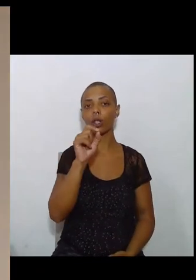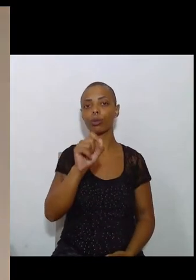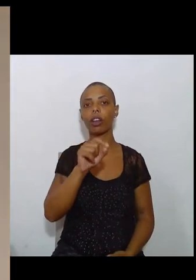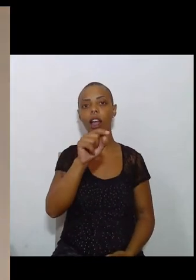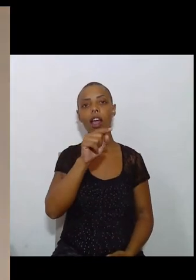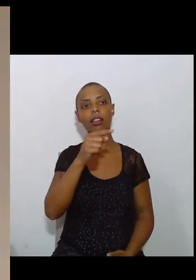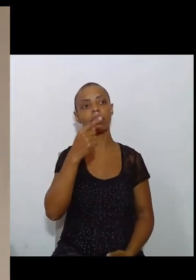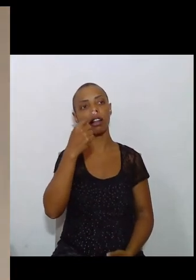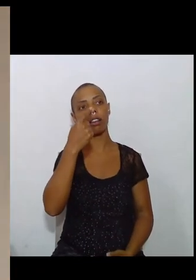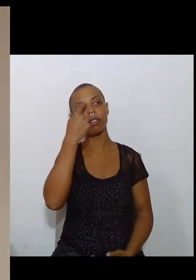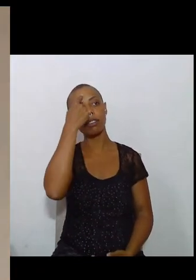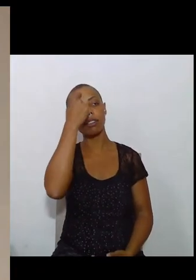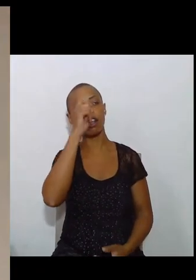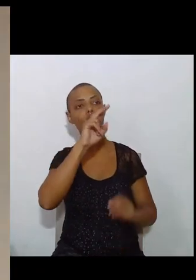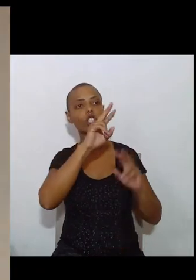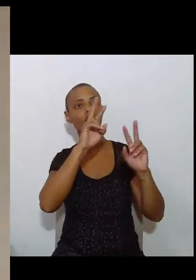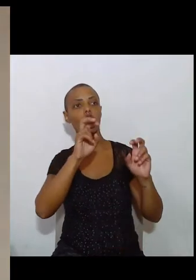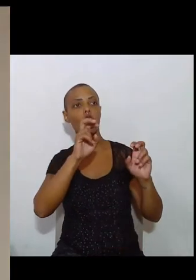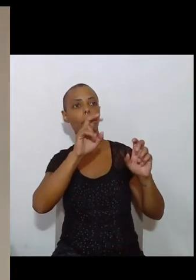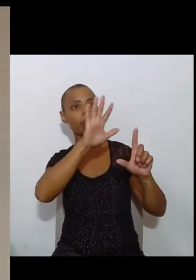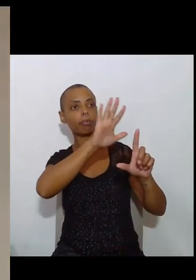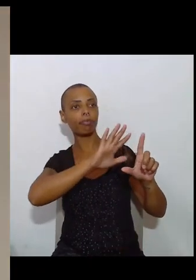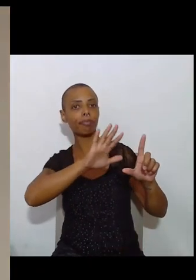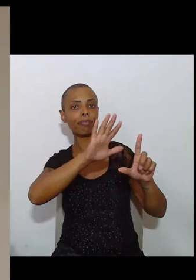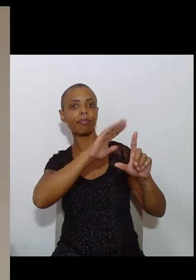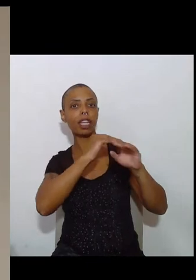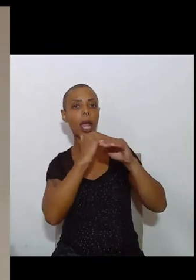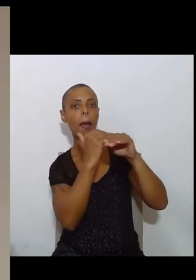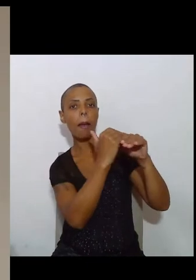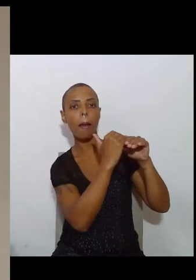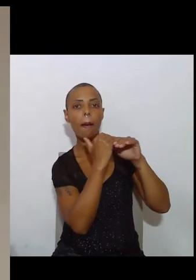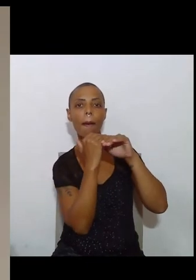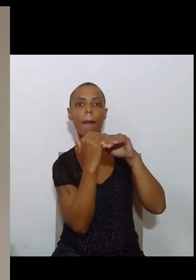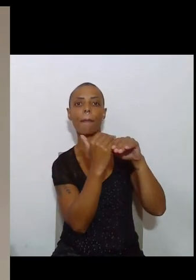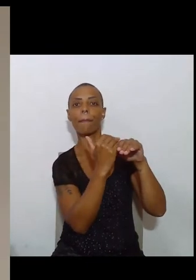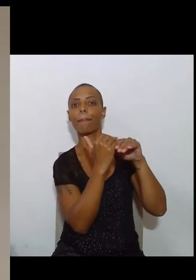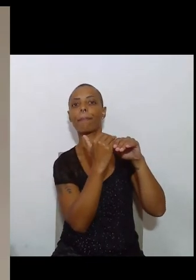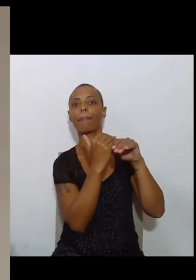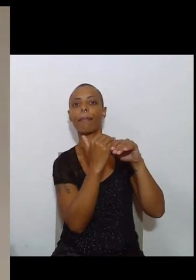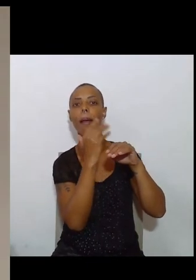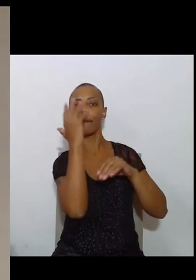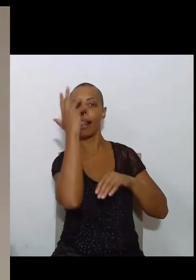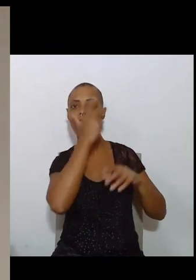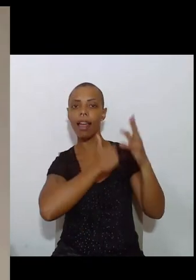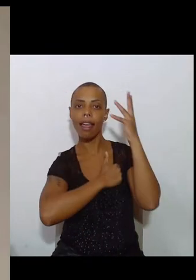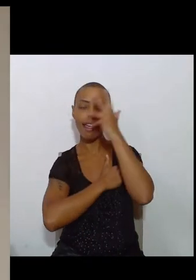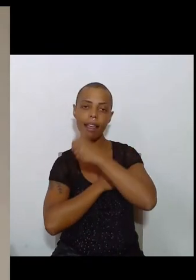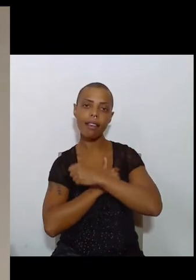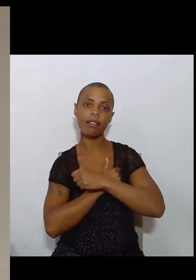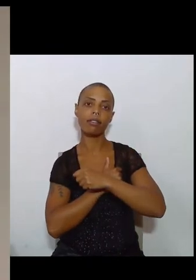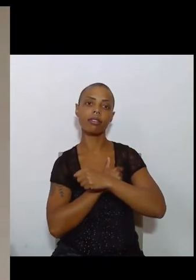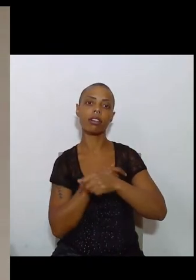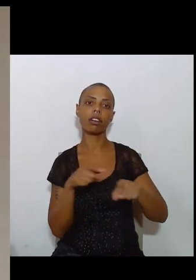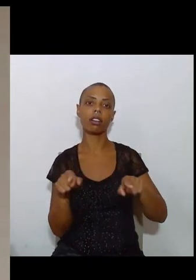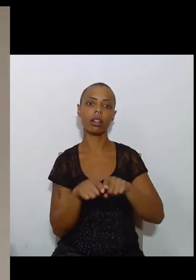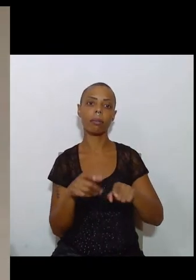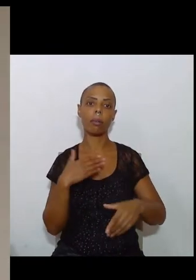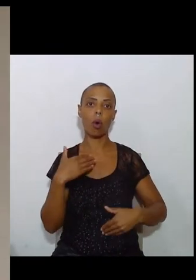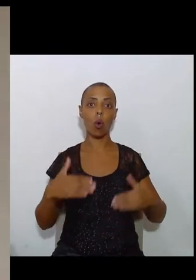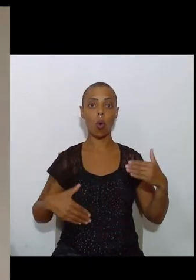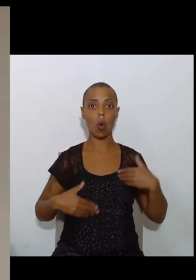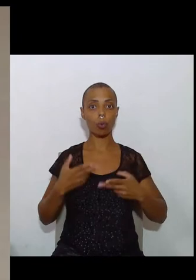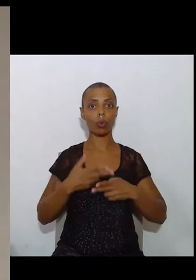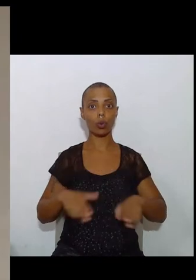I was interested in the idea of hegemony and beauty and I was